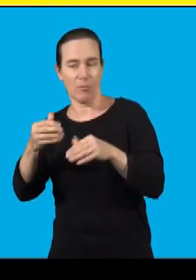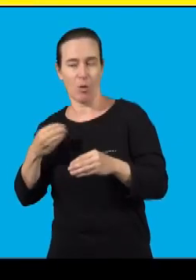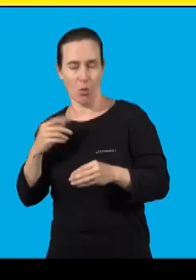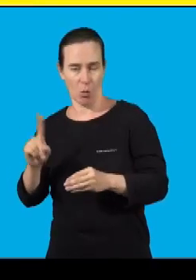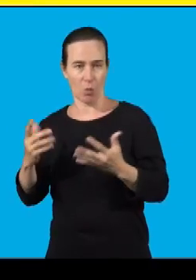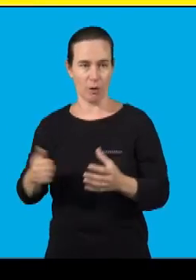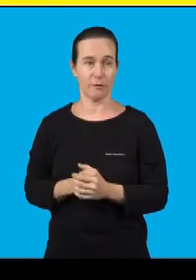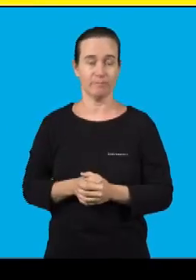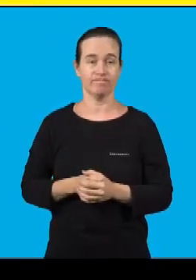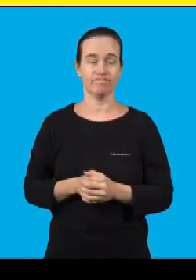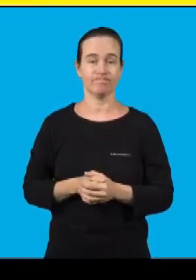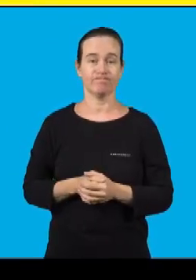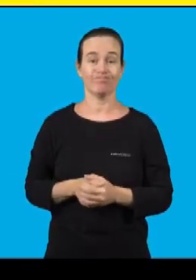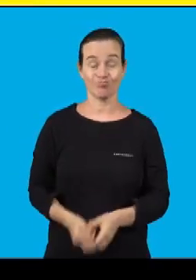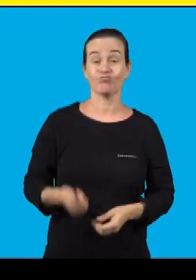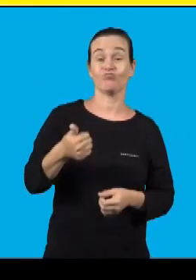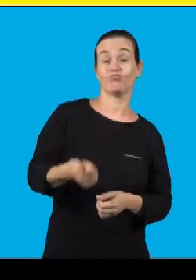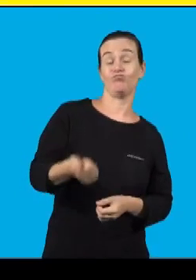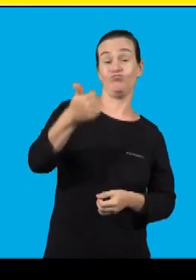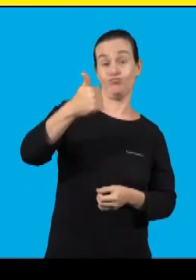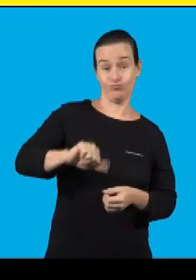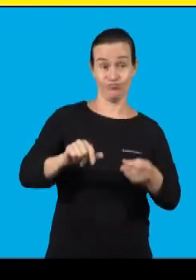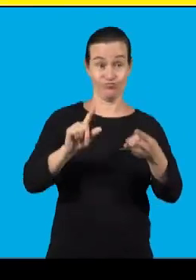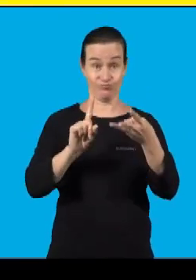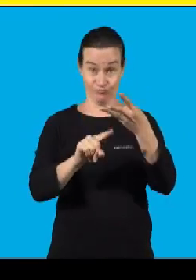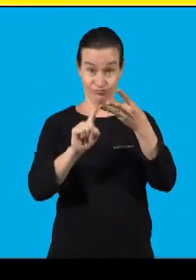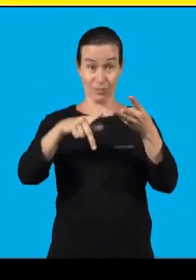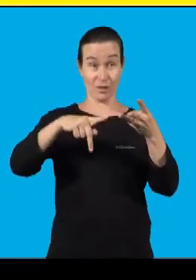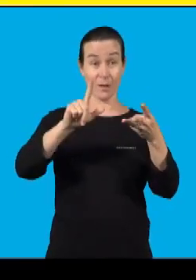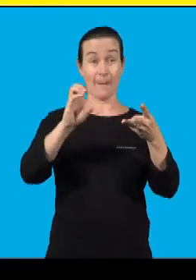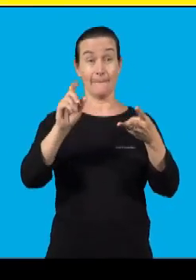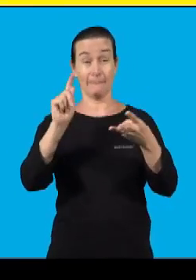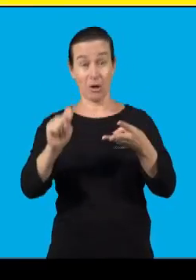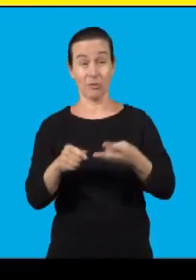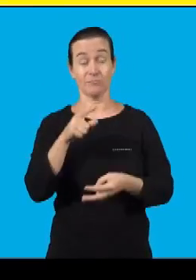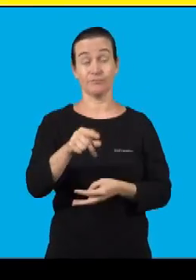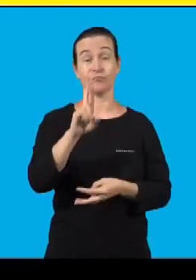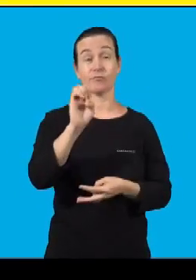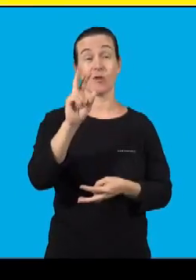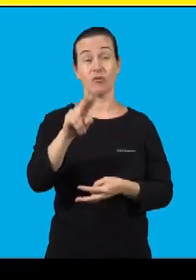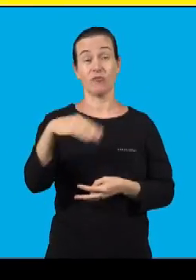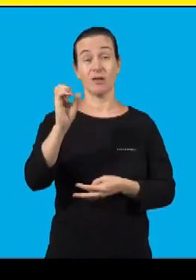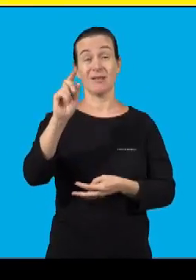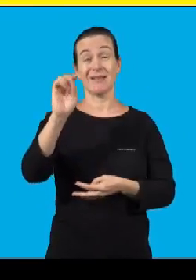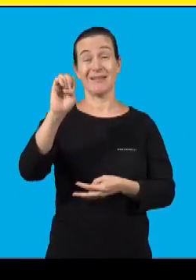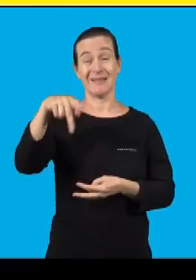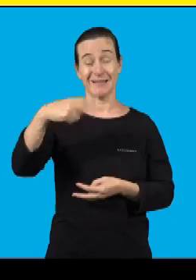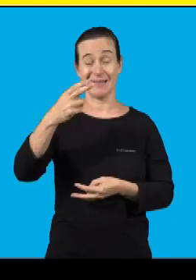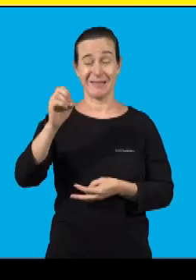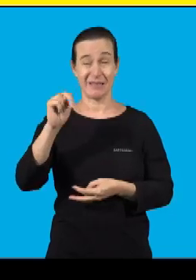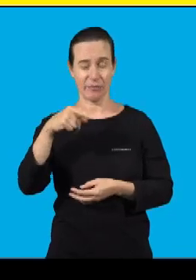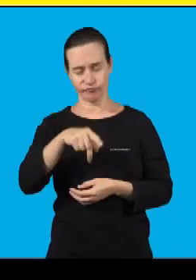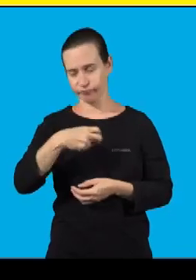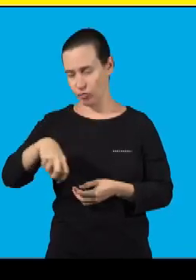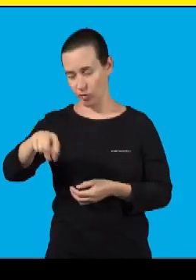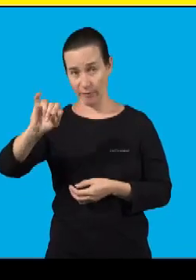on. Our plot. Reverend Stephen Khumalo, a black priest from a rural village, travels to Johannesburg after